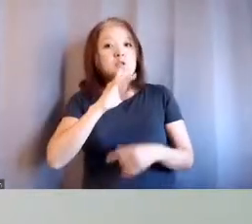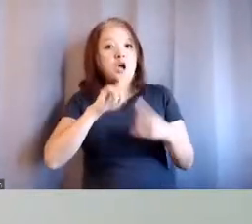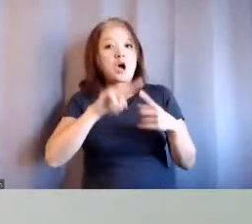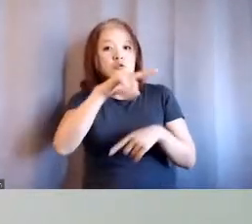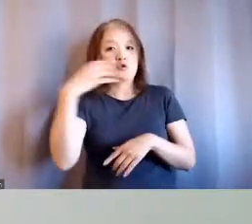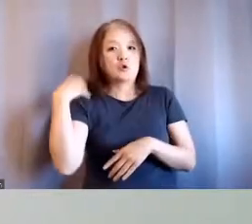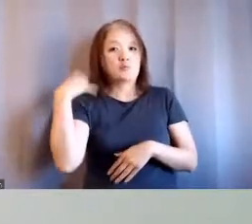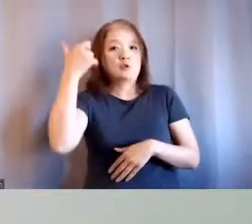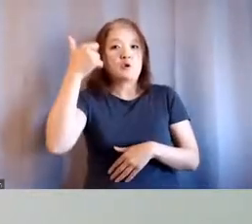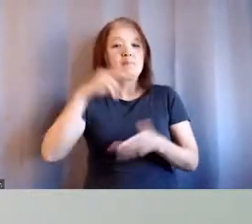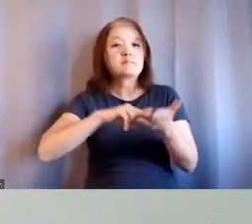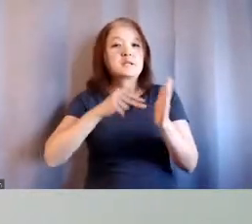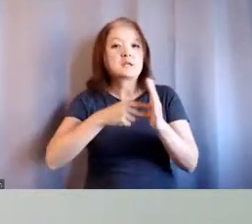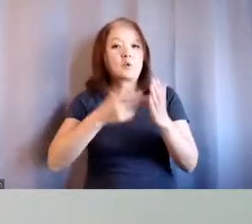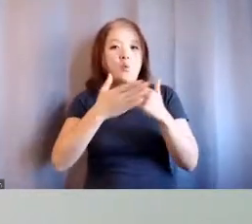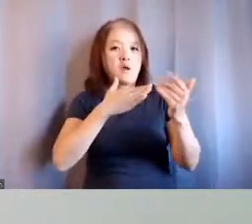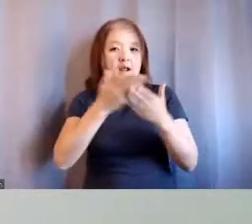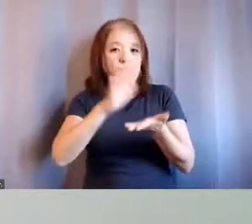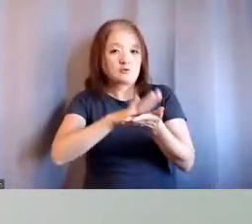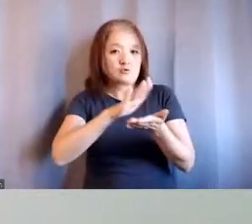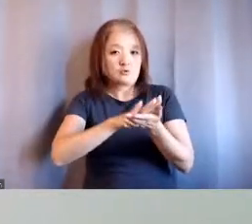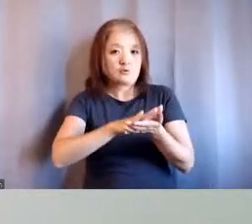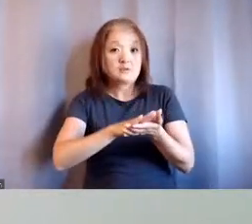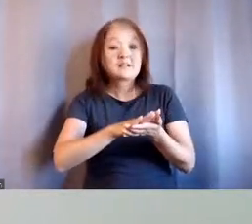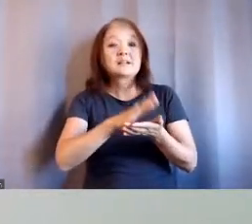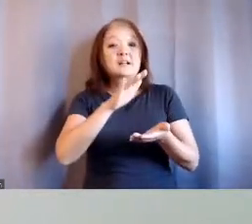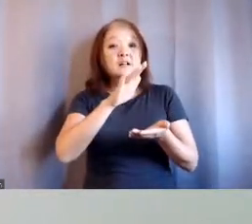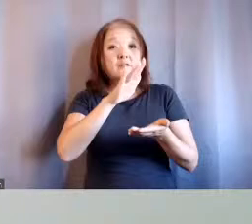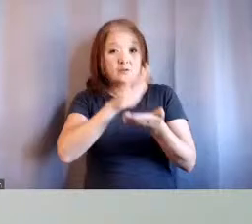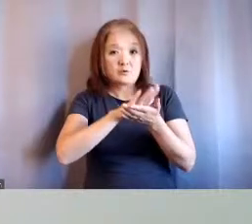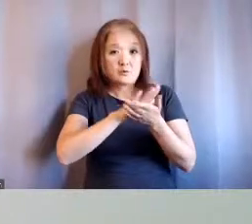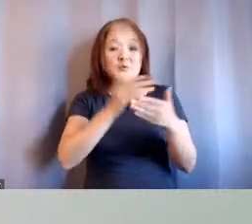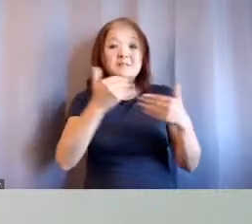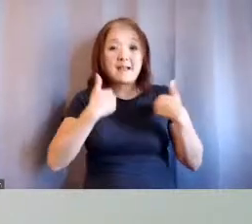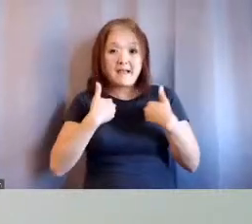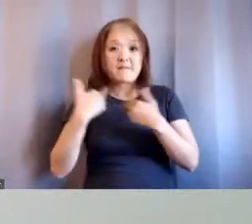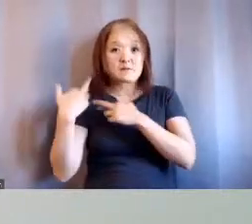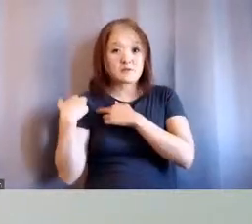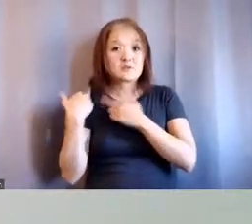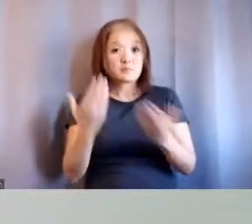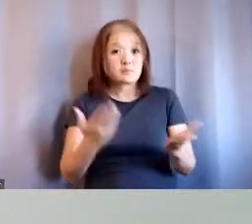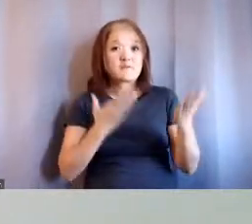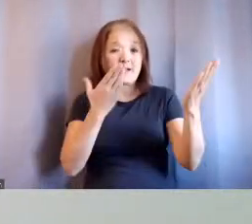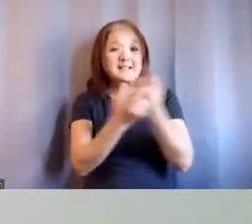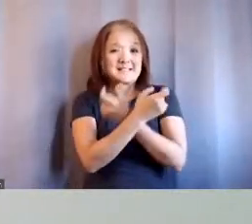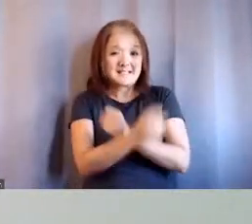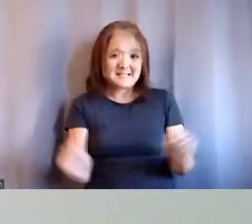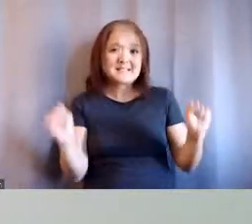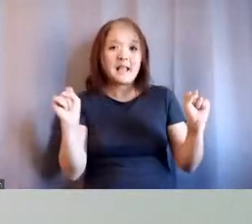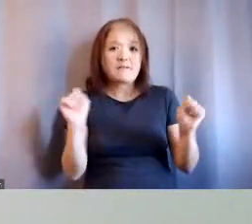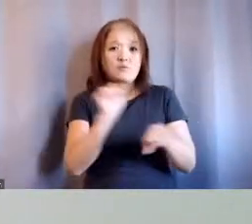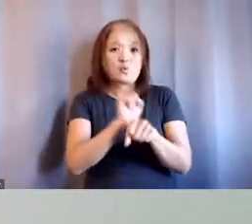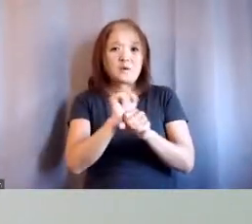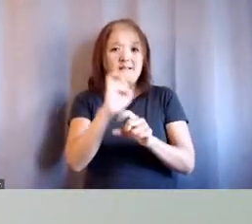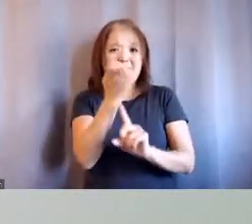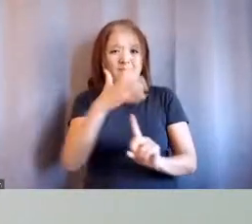whatever school you're working at. They have an obligation to provide a safe working environment, and especially in this time of COVID.